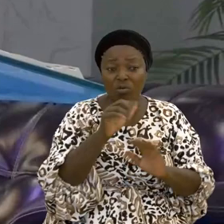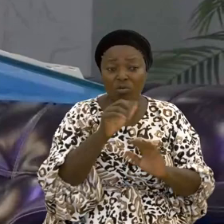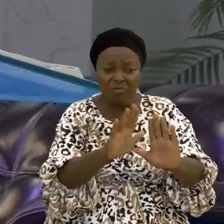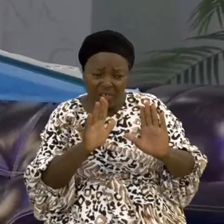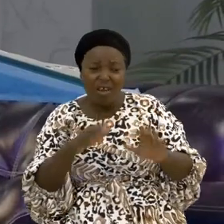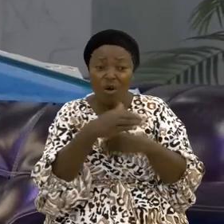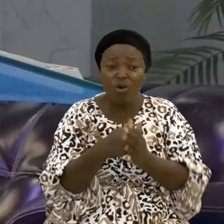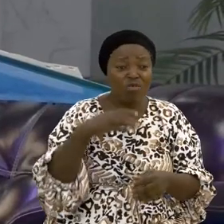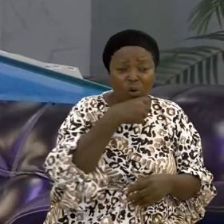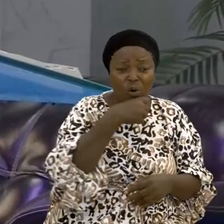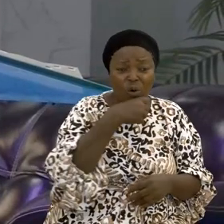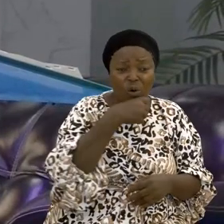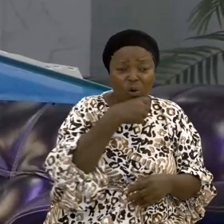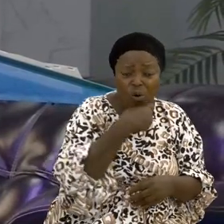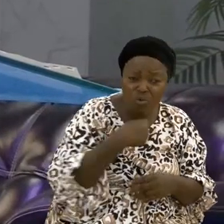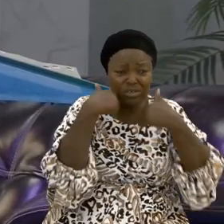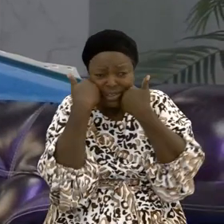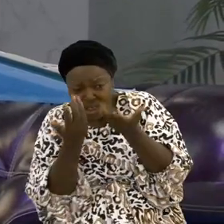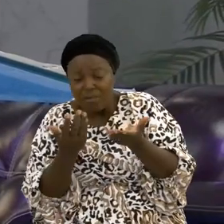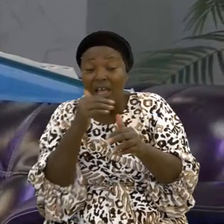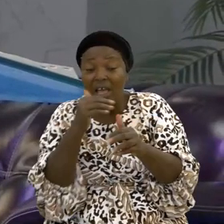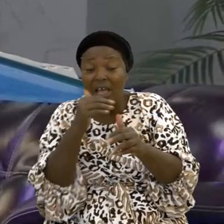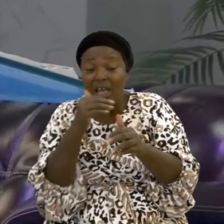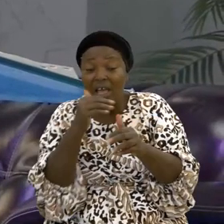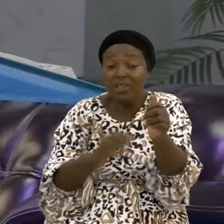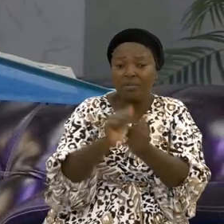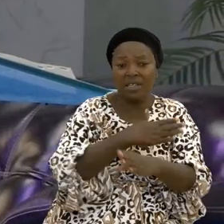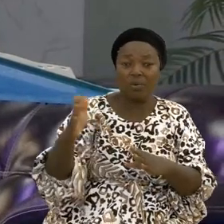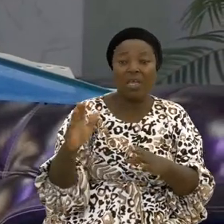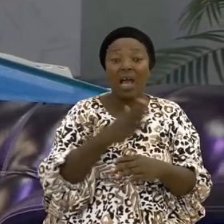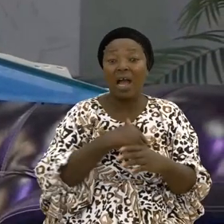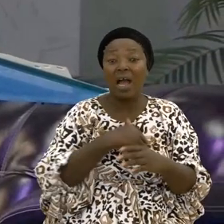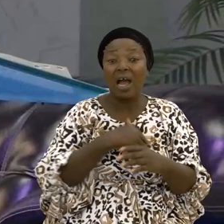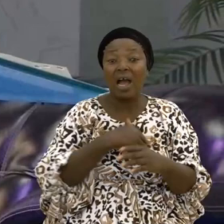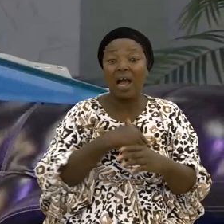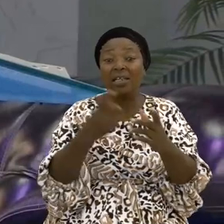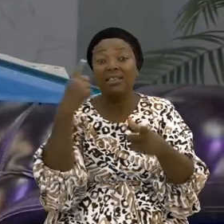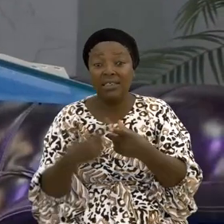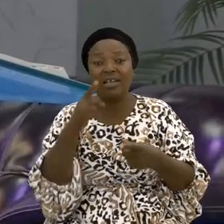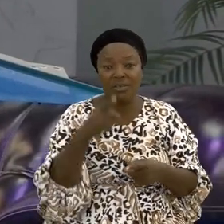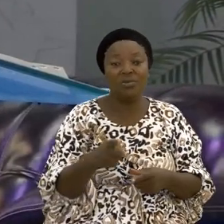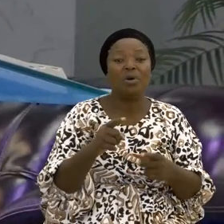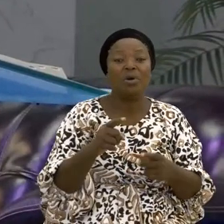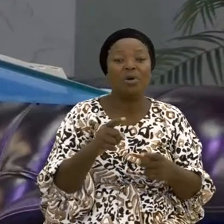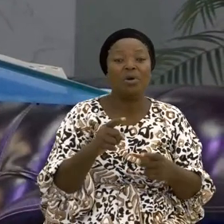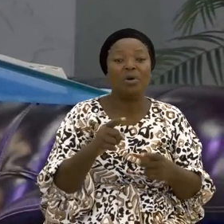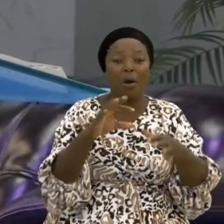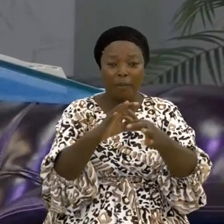fear and the old timidity, everything passed away. And then you become a